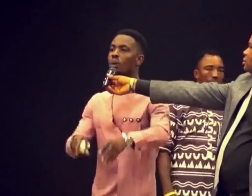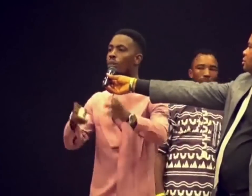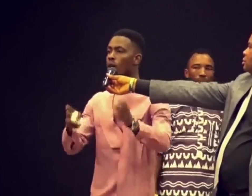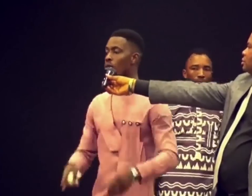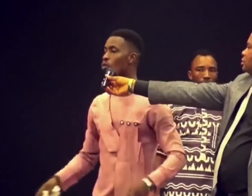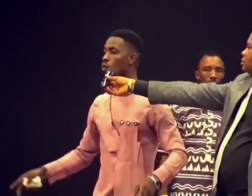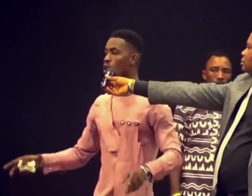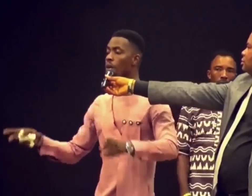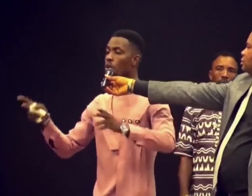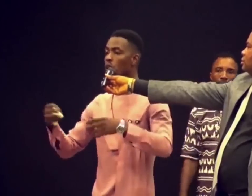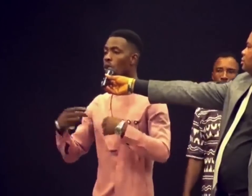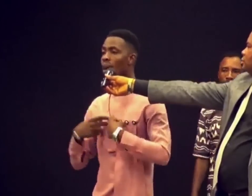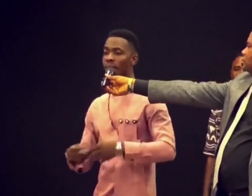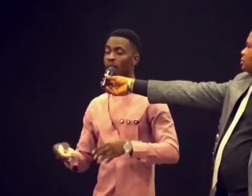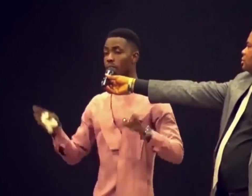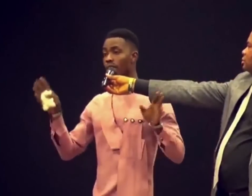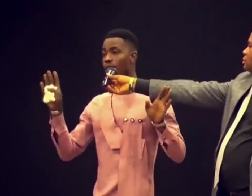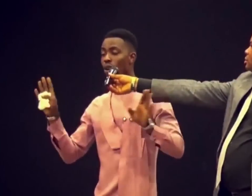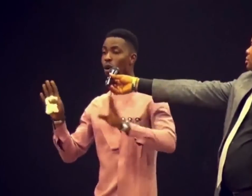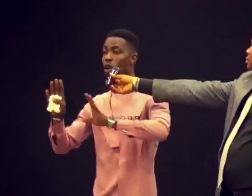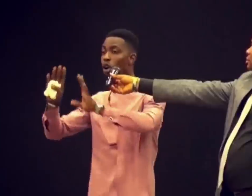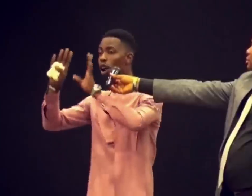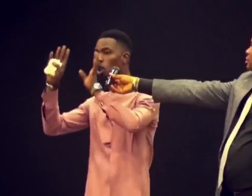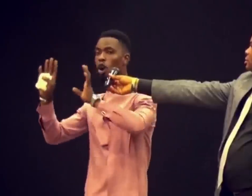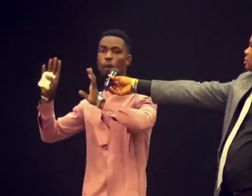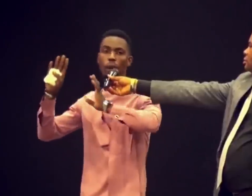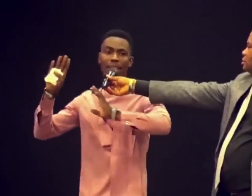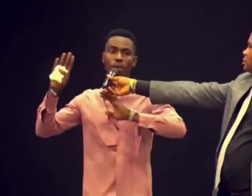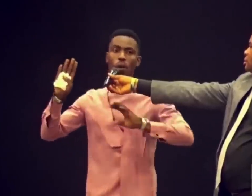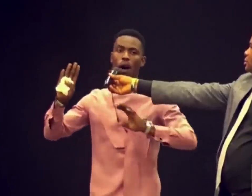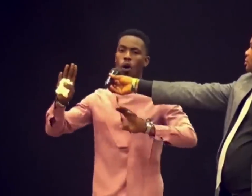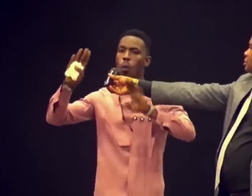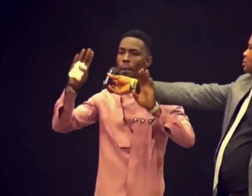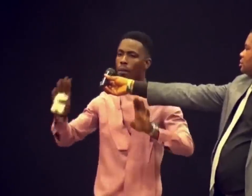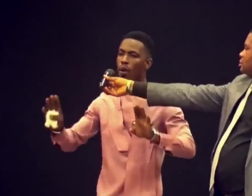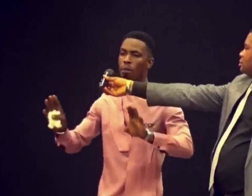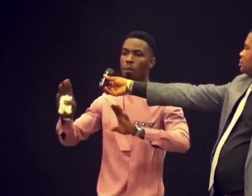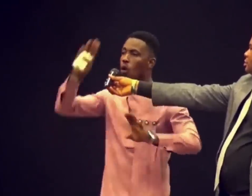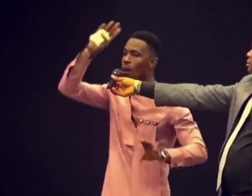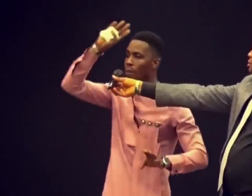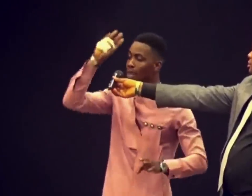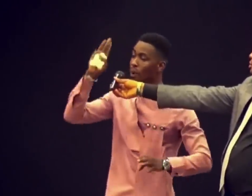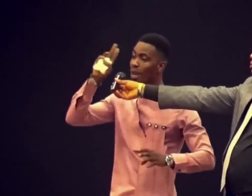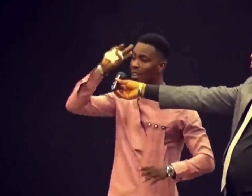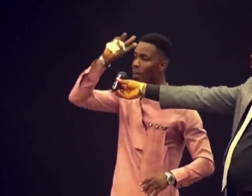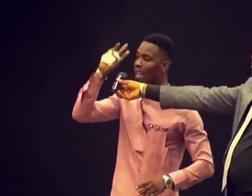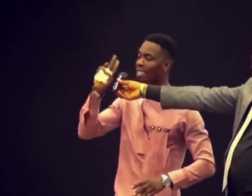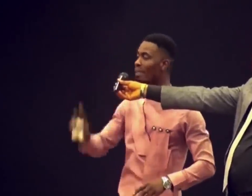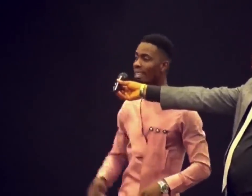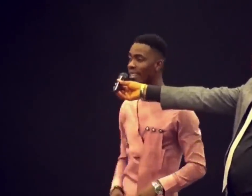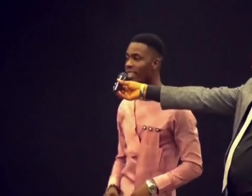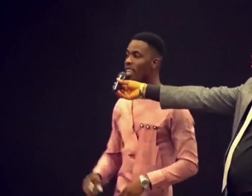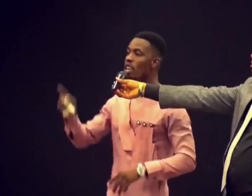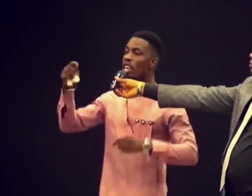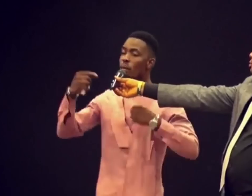kon spray bon gbogbo ibon to ye ko ba mi mi fi ola olohun olohun baba se bi oba o pa mi mo ibon yen o ba mi ibon merin no bala driver